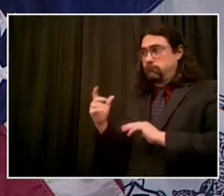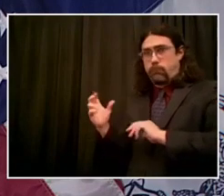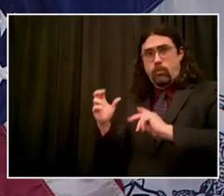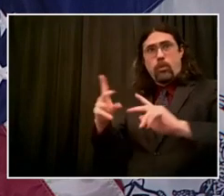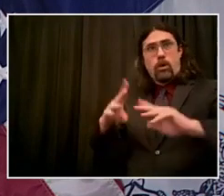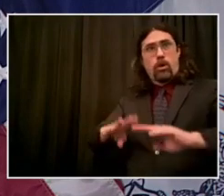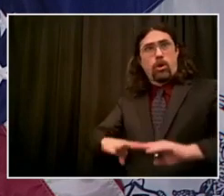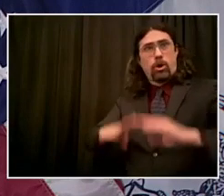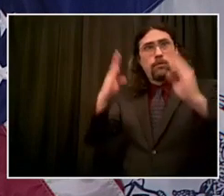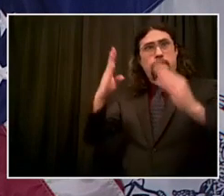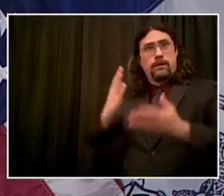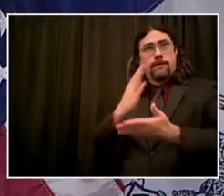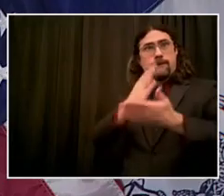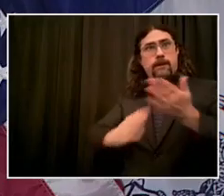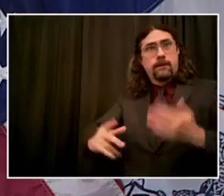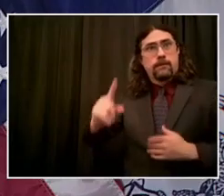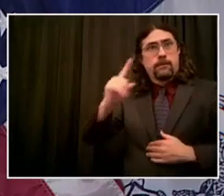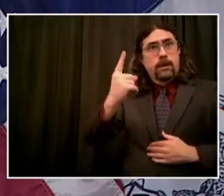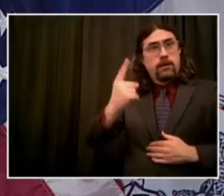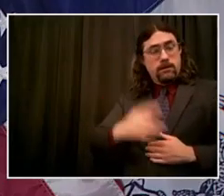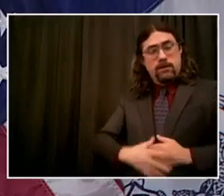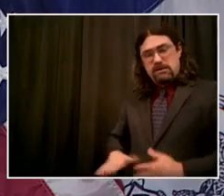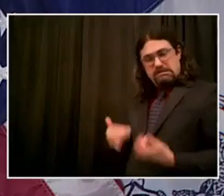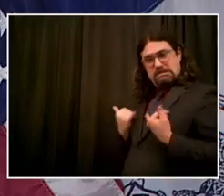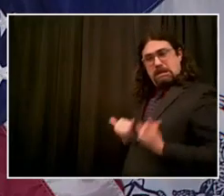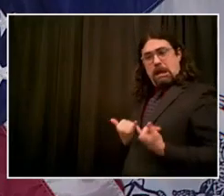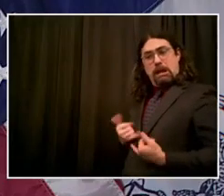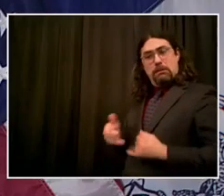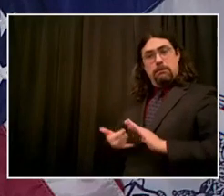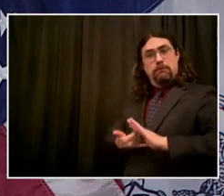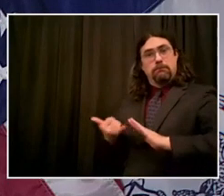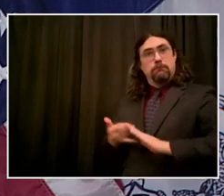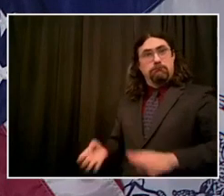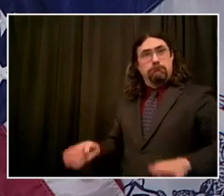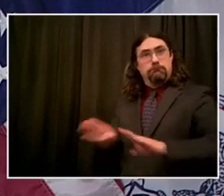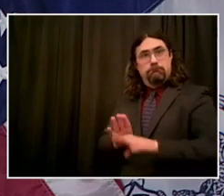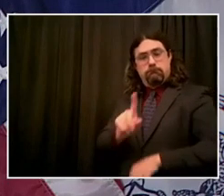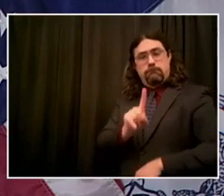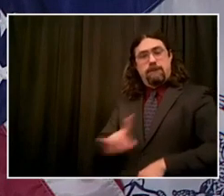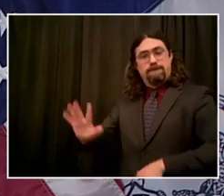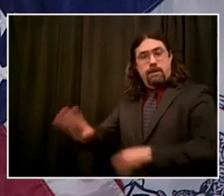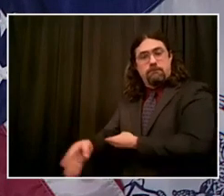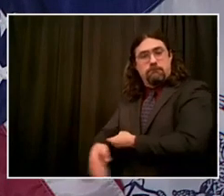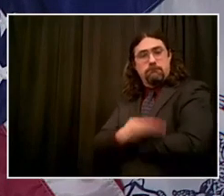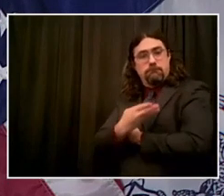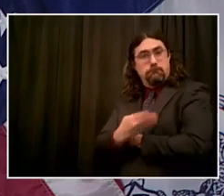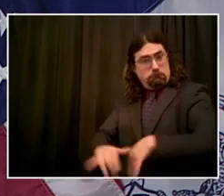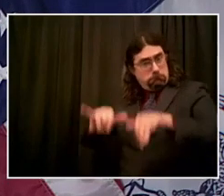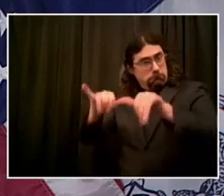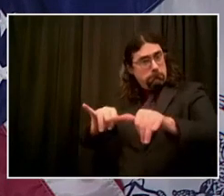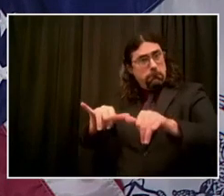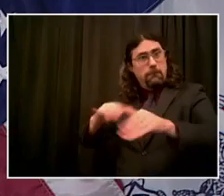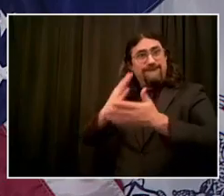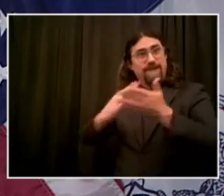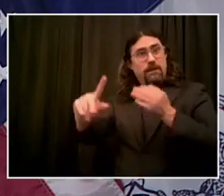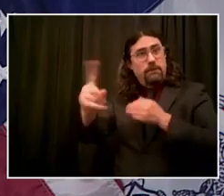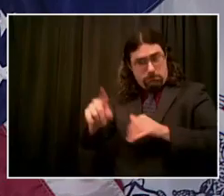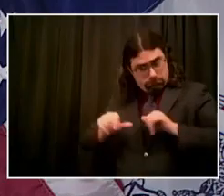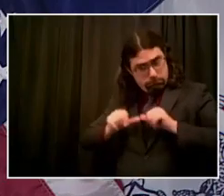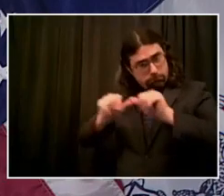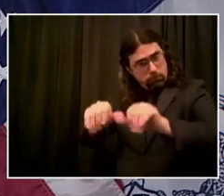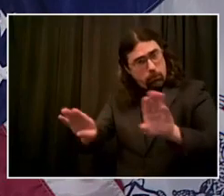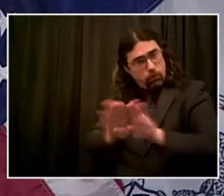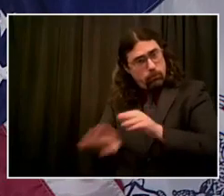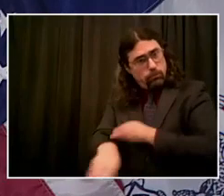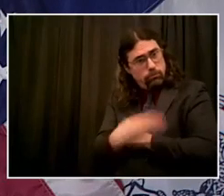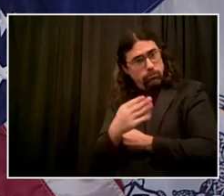very clearly it's for this crisis. And then after the crisis is over, we go back to the 24-hour service. But again, phase